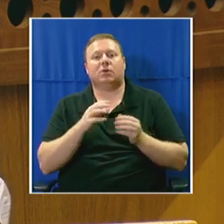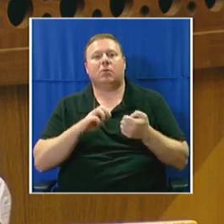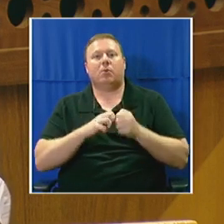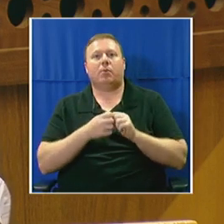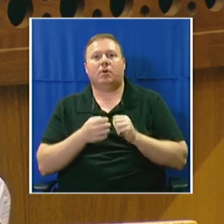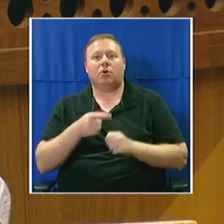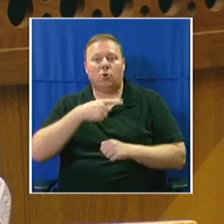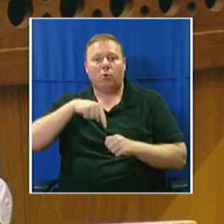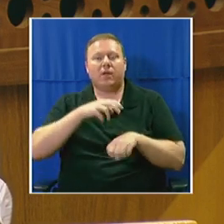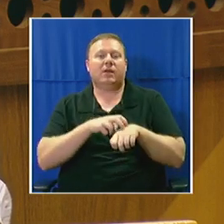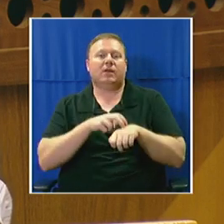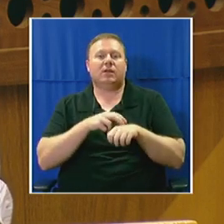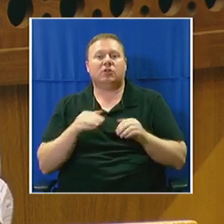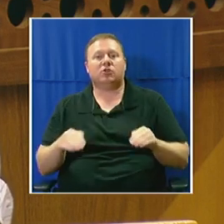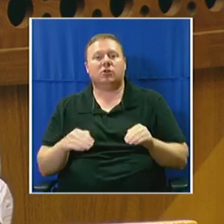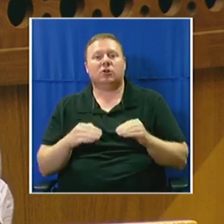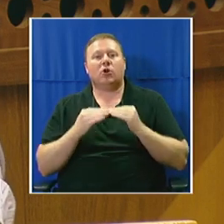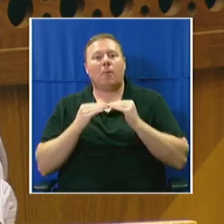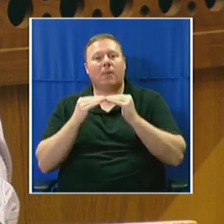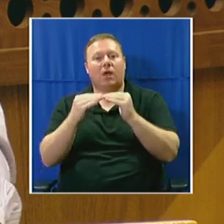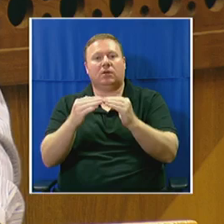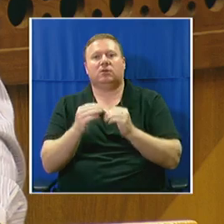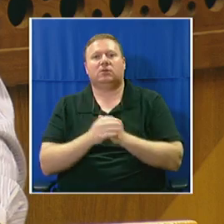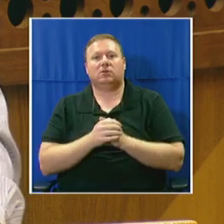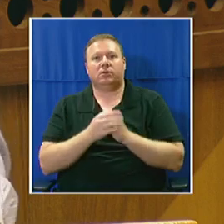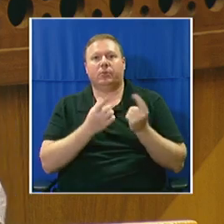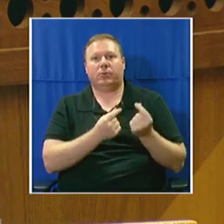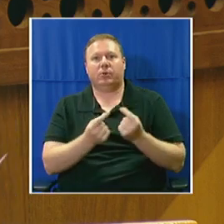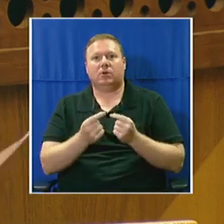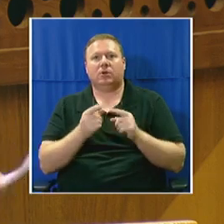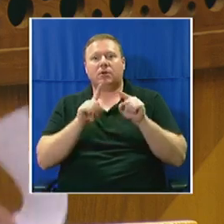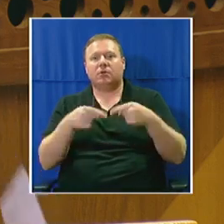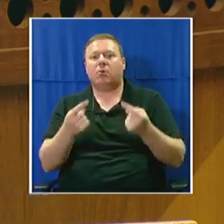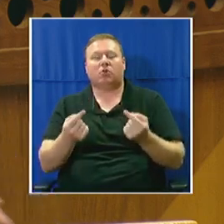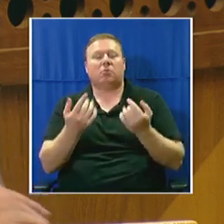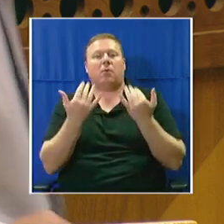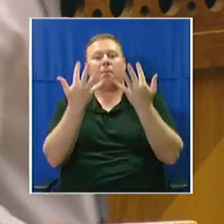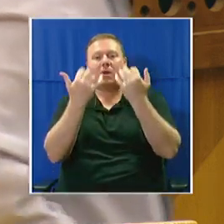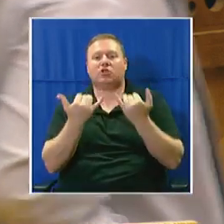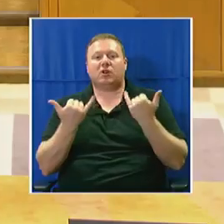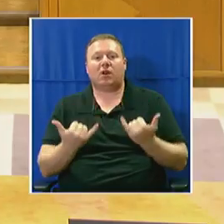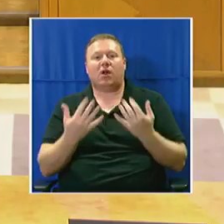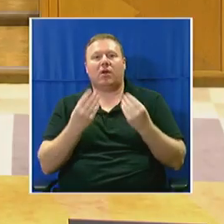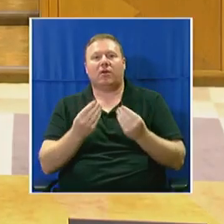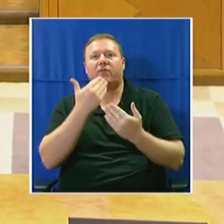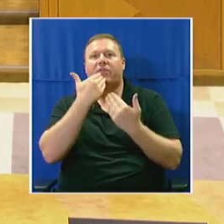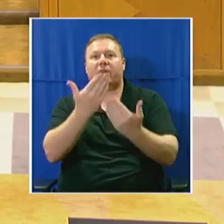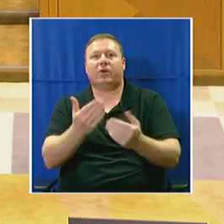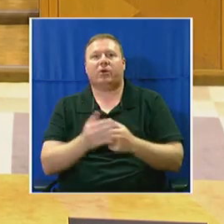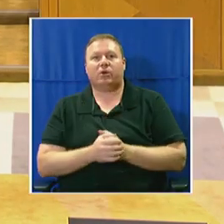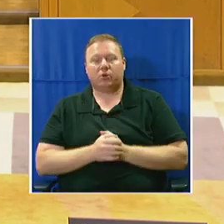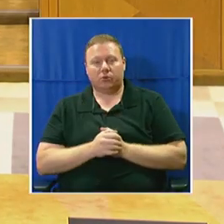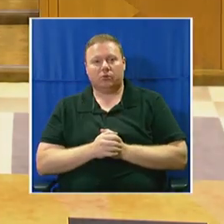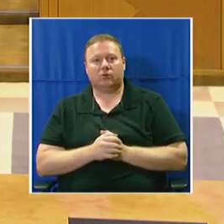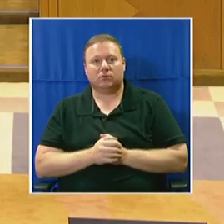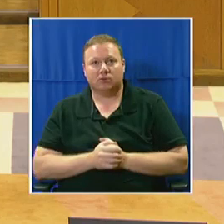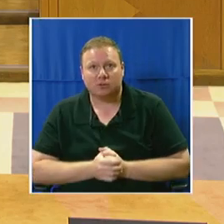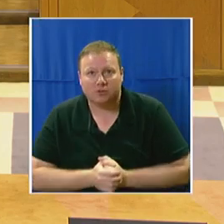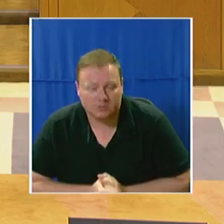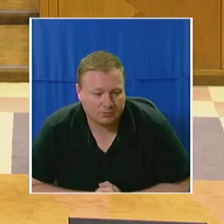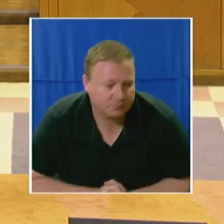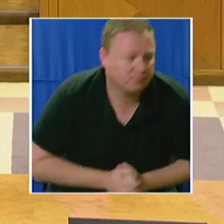room only to be open once they have come up with realistic and sustainable Amendment policy and the funding model in compliance